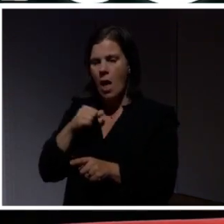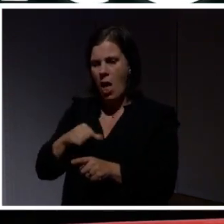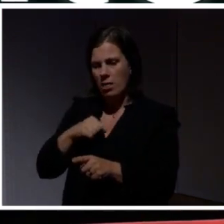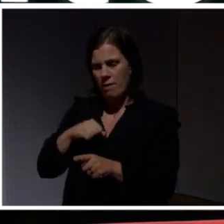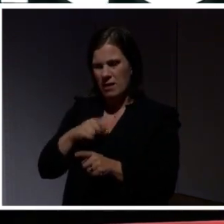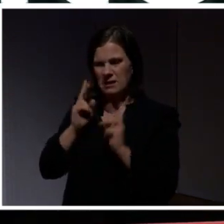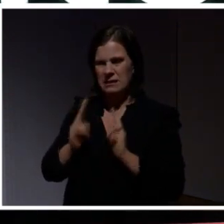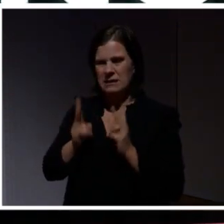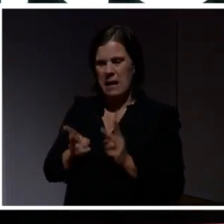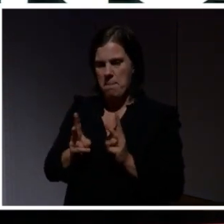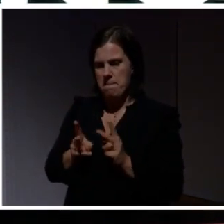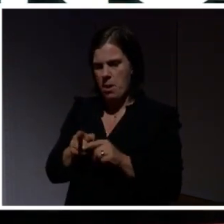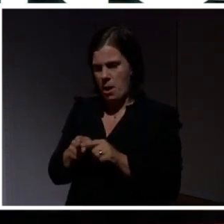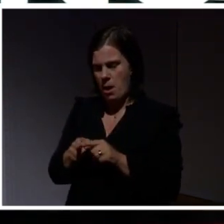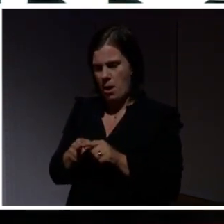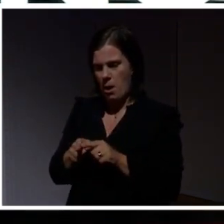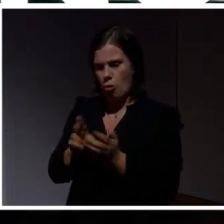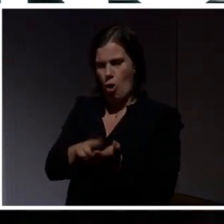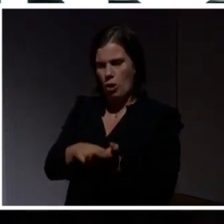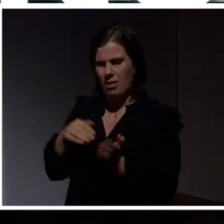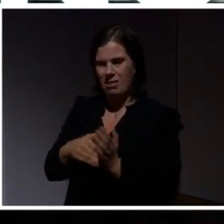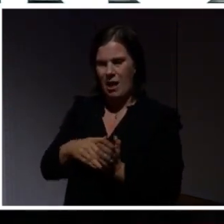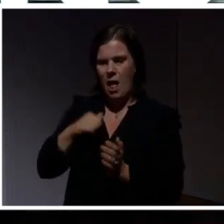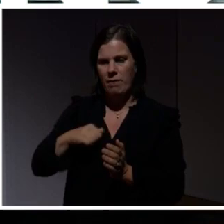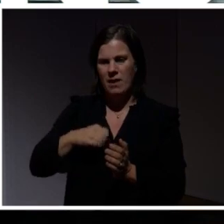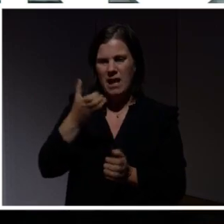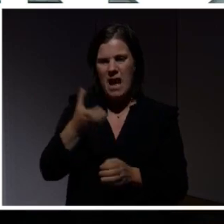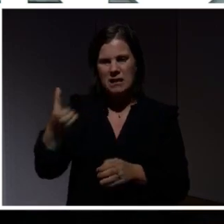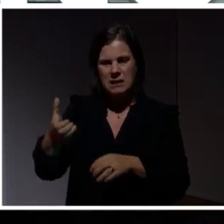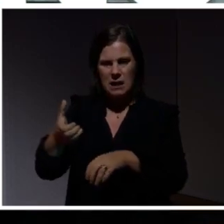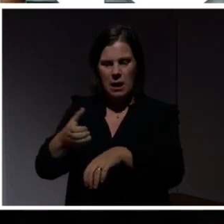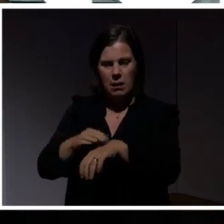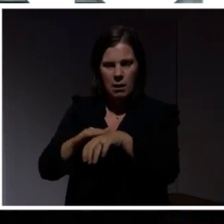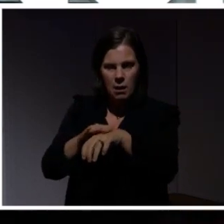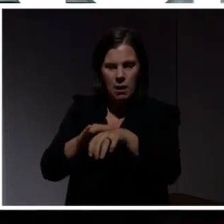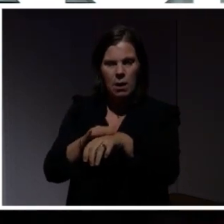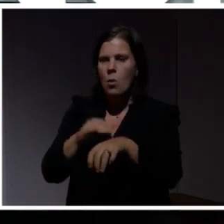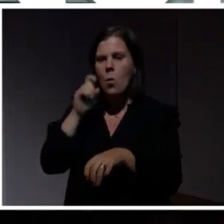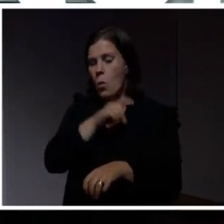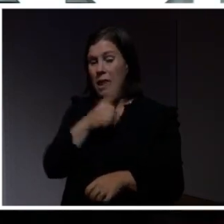detect cancer in mammograms. I can't take